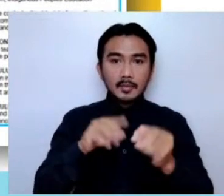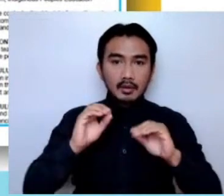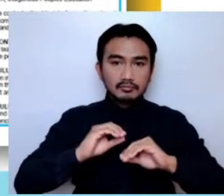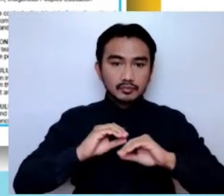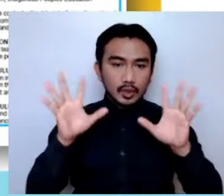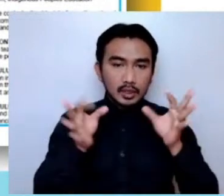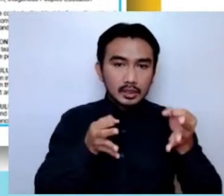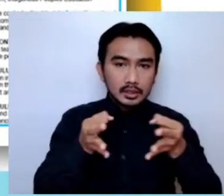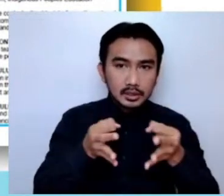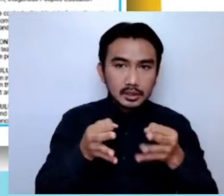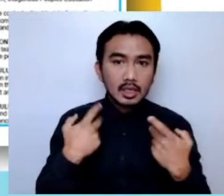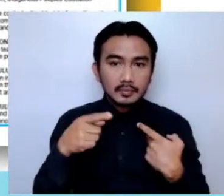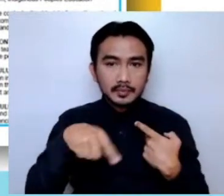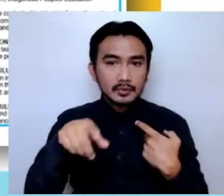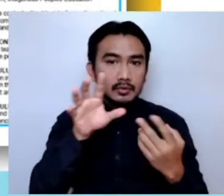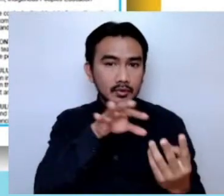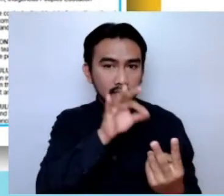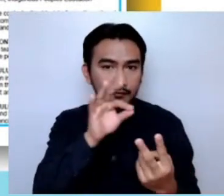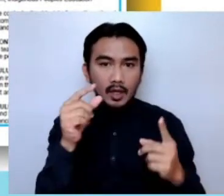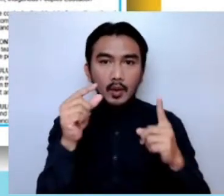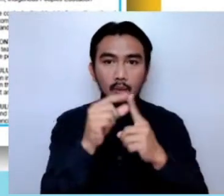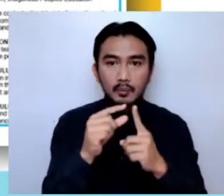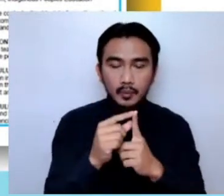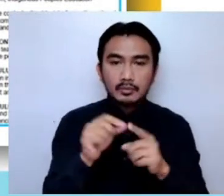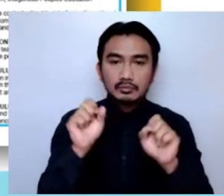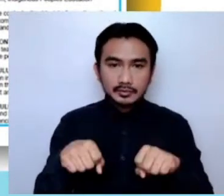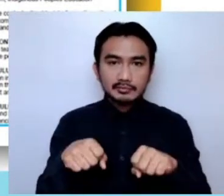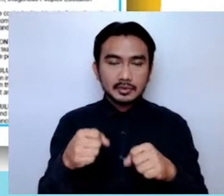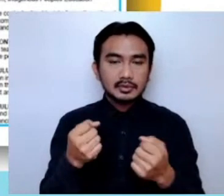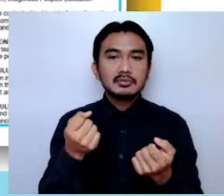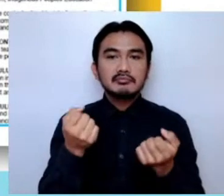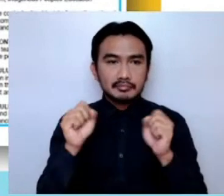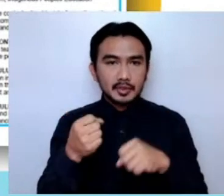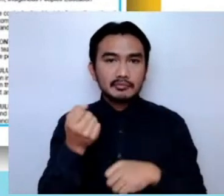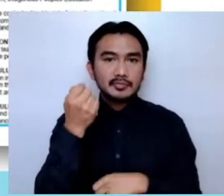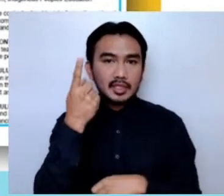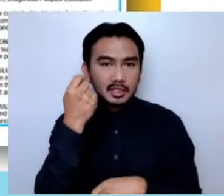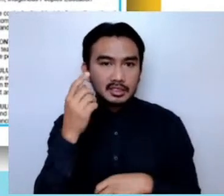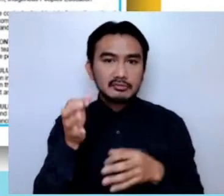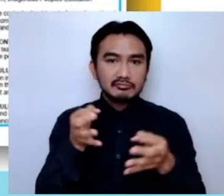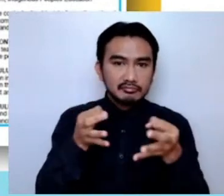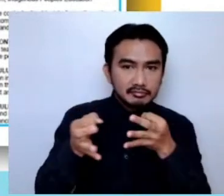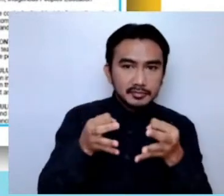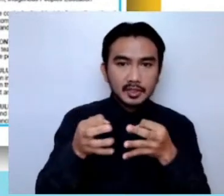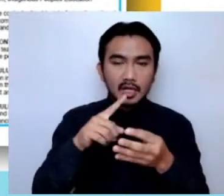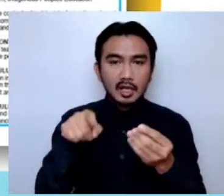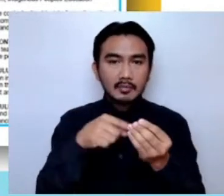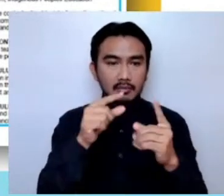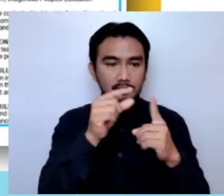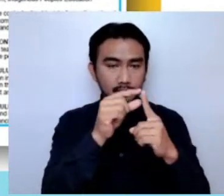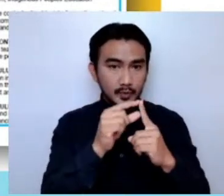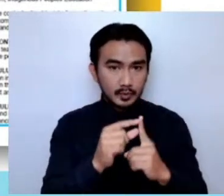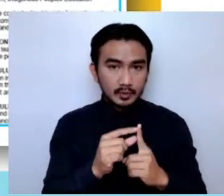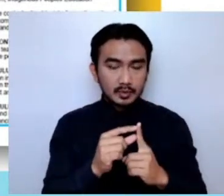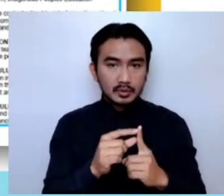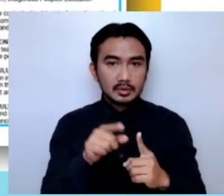will find terminologies that will further explain to you the terms that are mentioned in